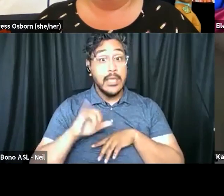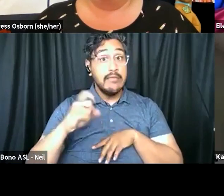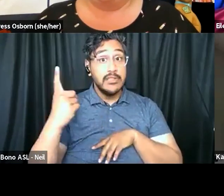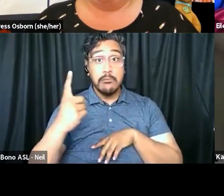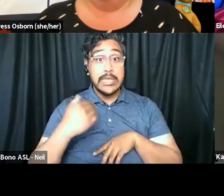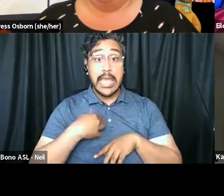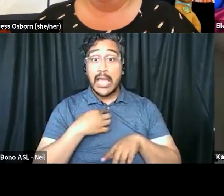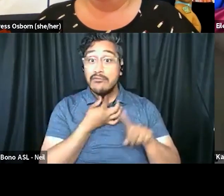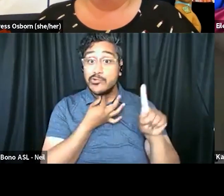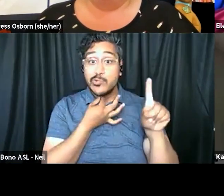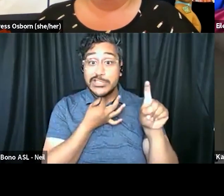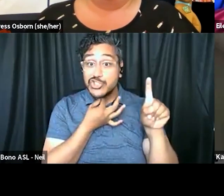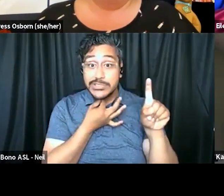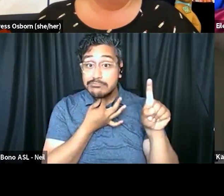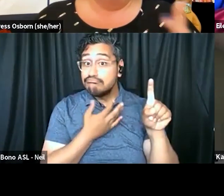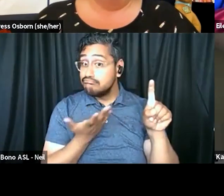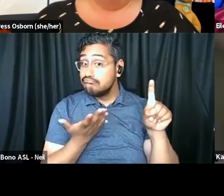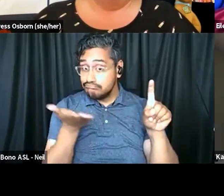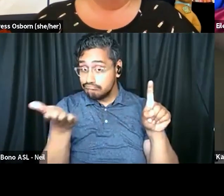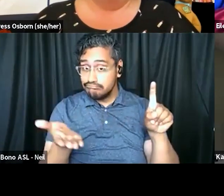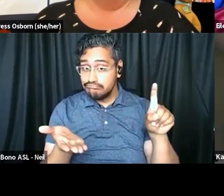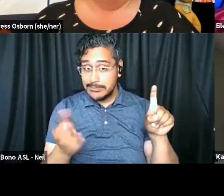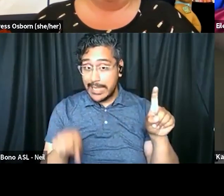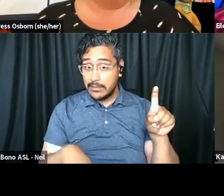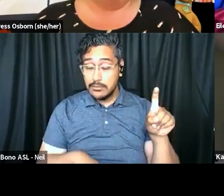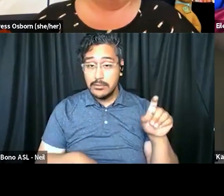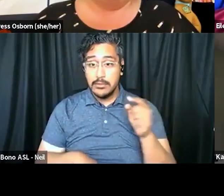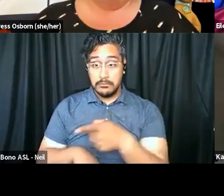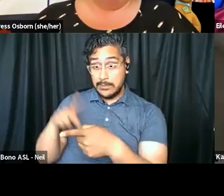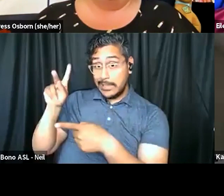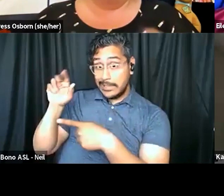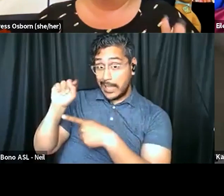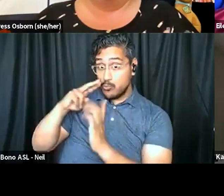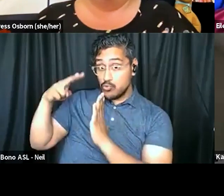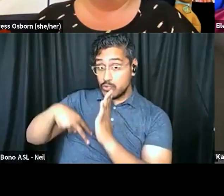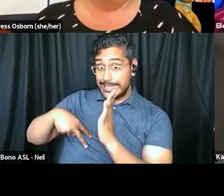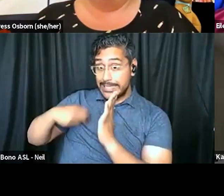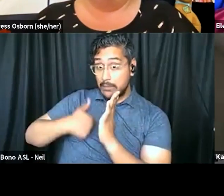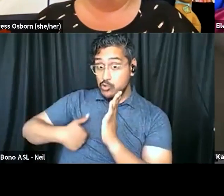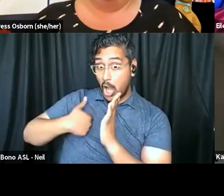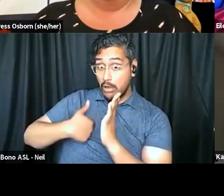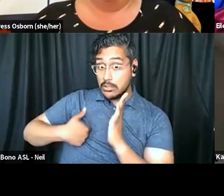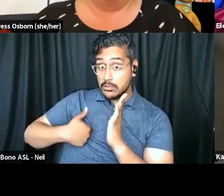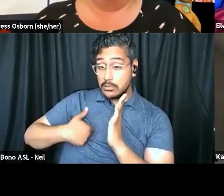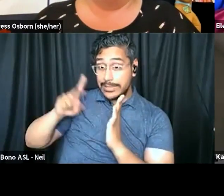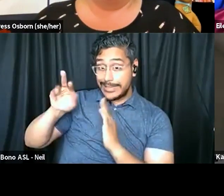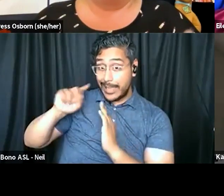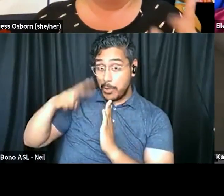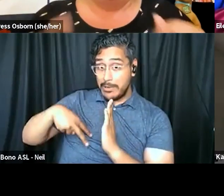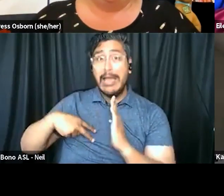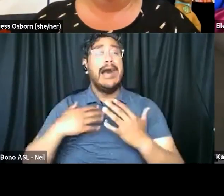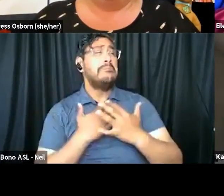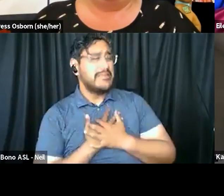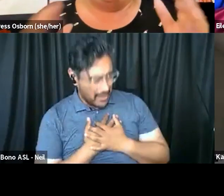put in the chat, you are welcome to do that. Is Kat going to read? I'm sorry, Tigress. Is Kat going to read? Sorry, we have one more to